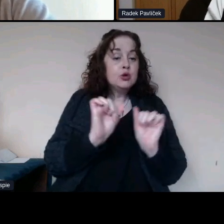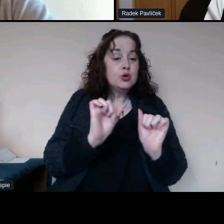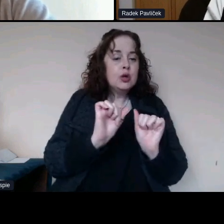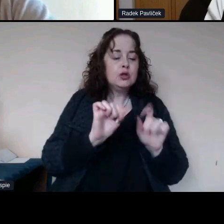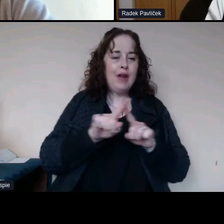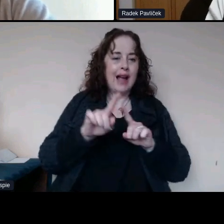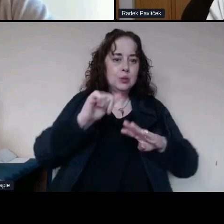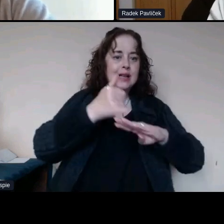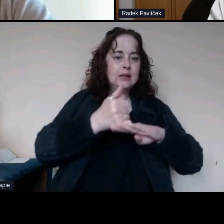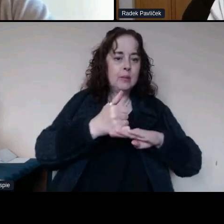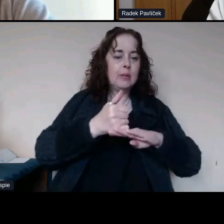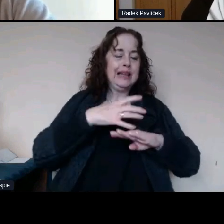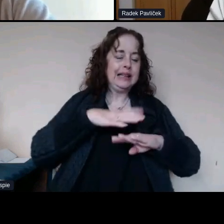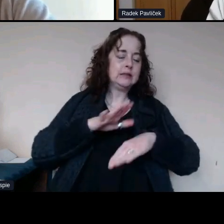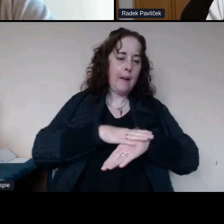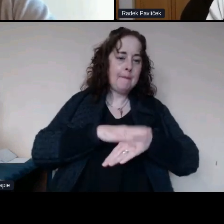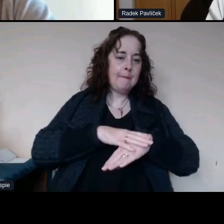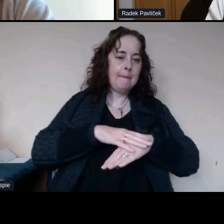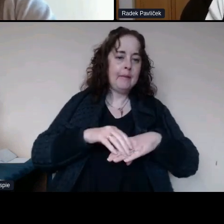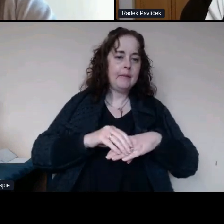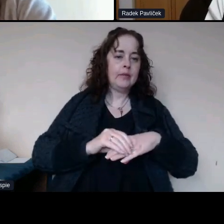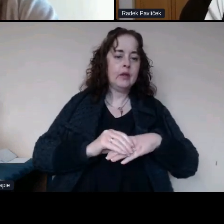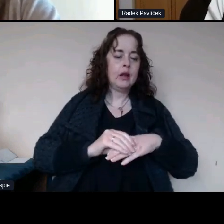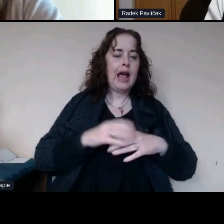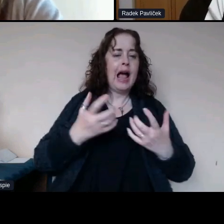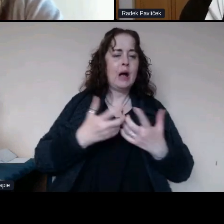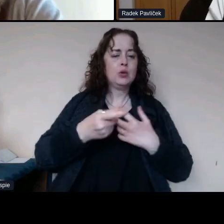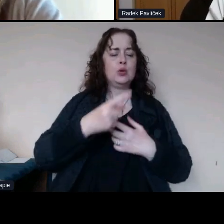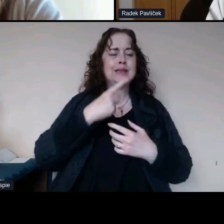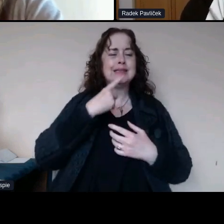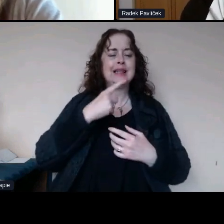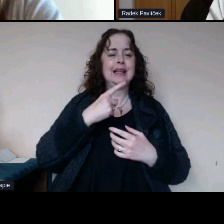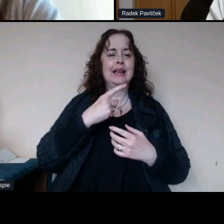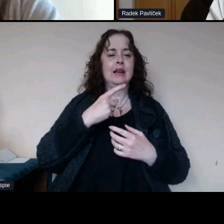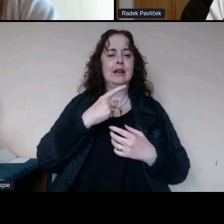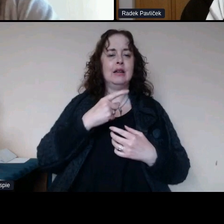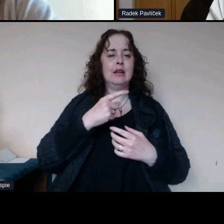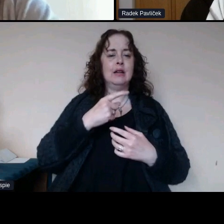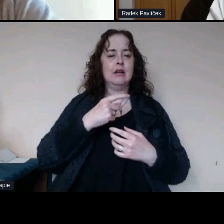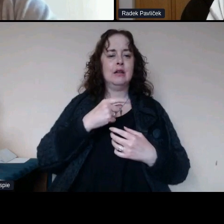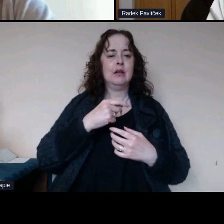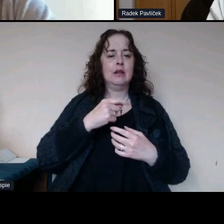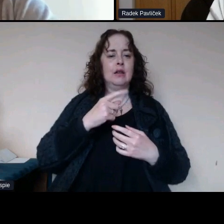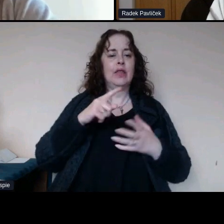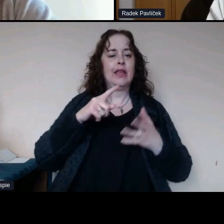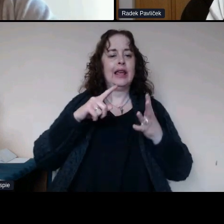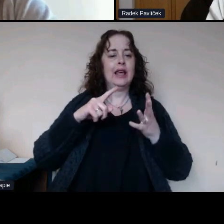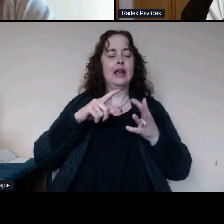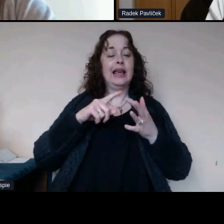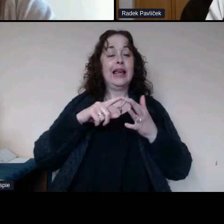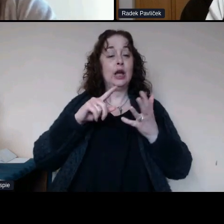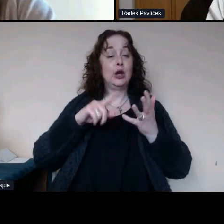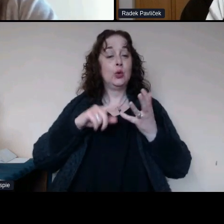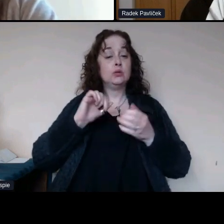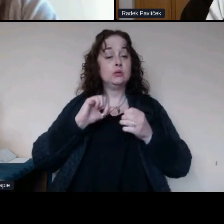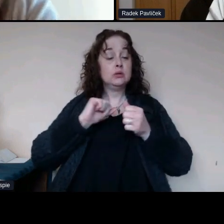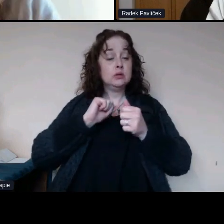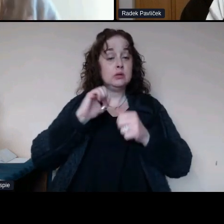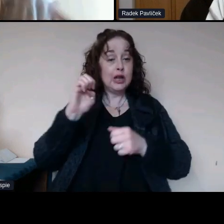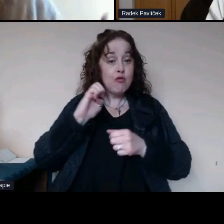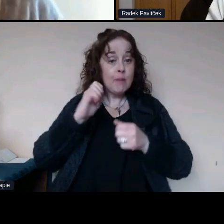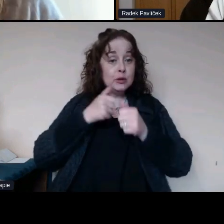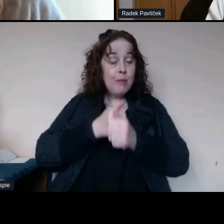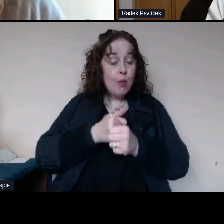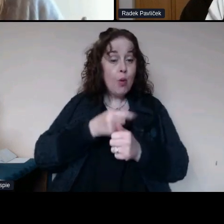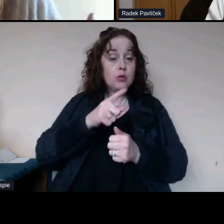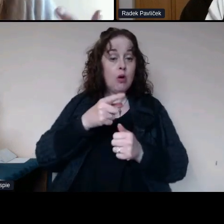It takes time, but how do you see the kind of the level of the EU? Does it support you in any way, or how do you feel